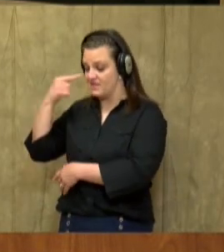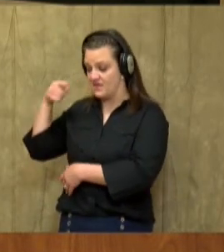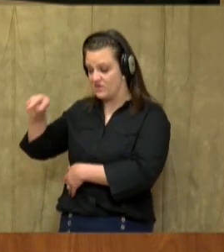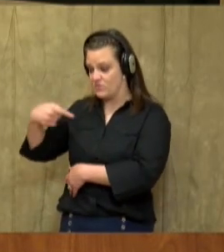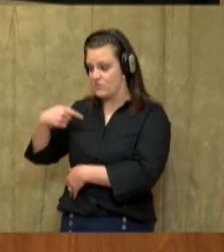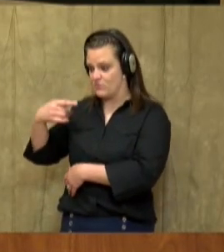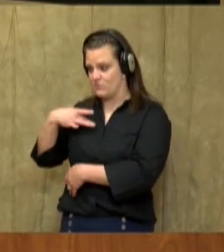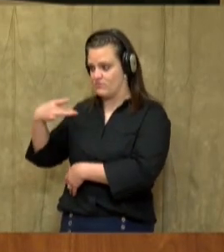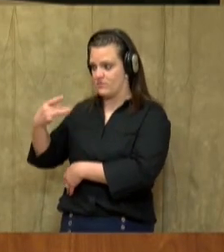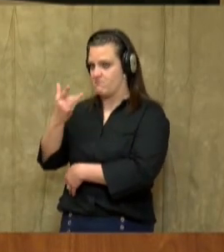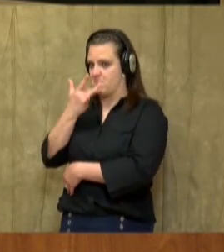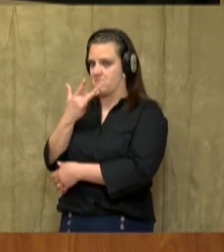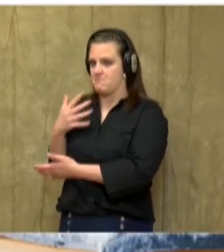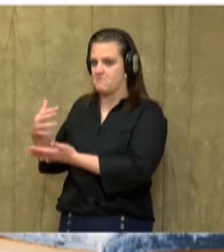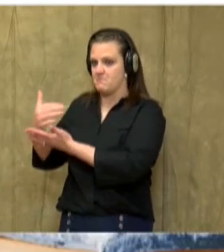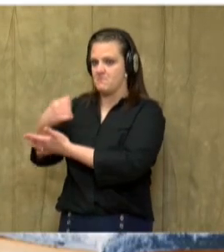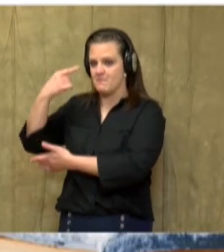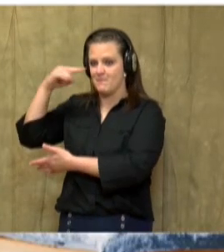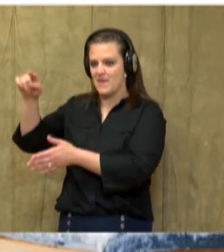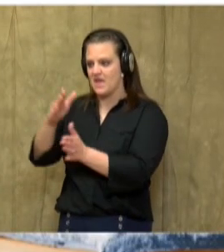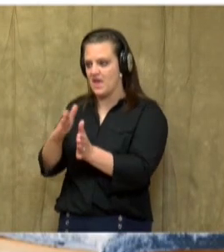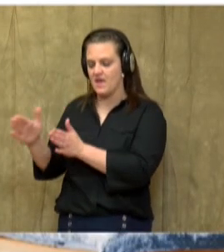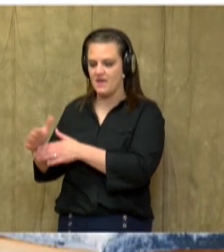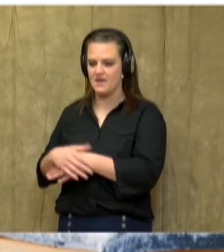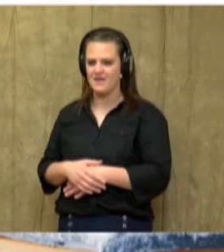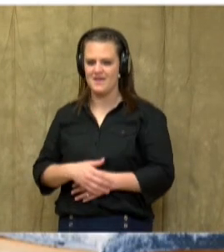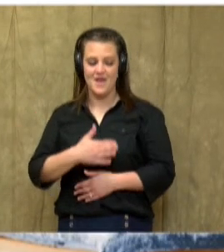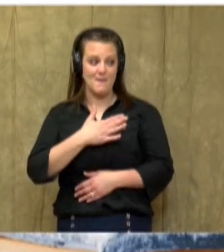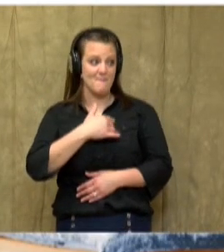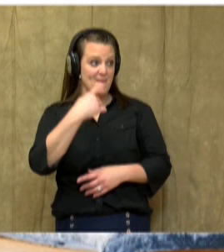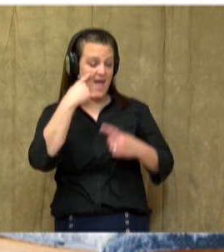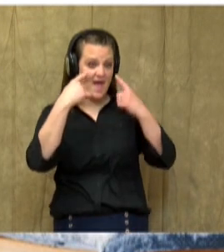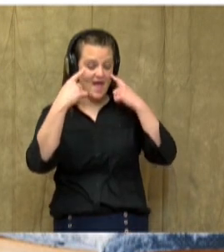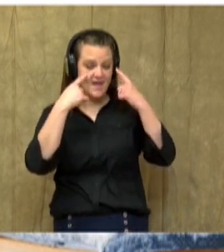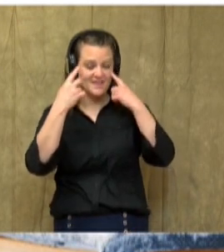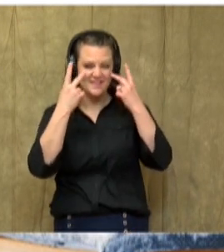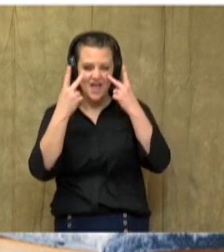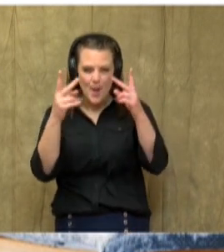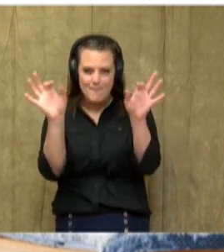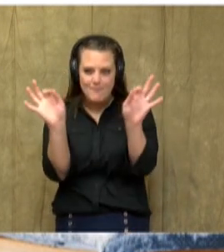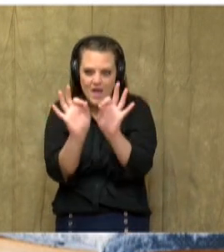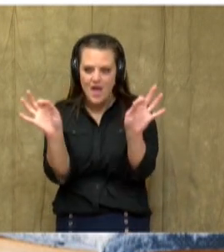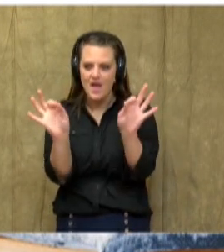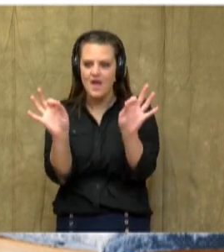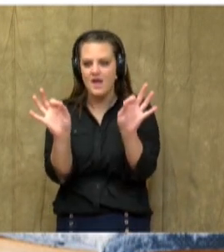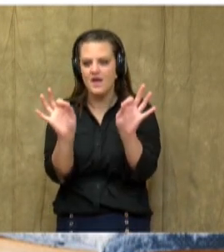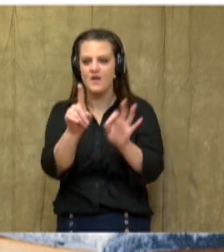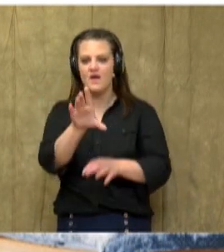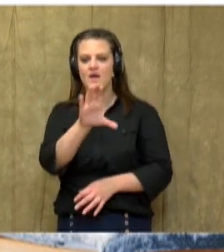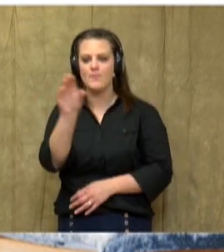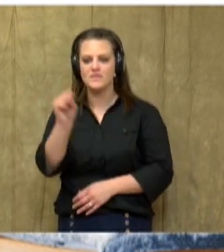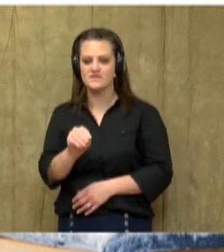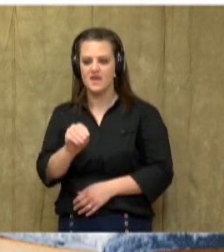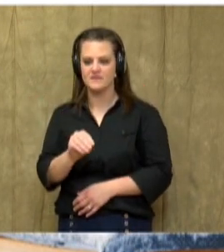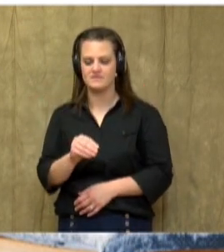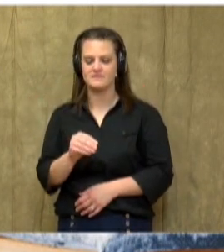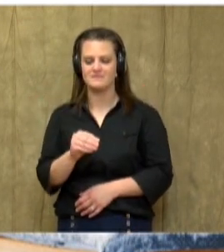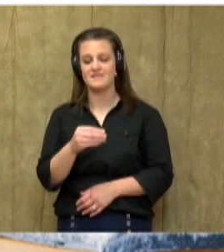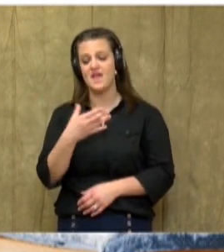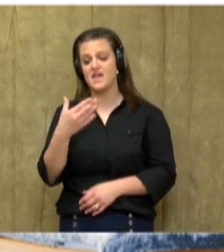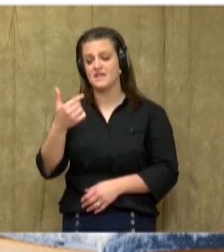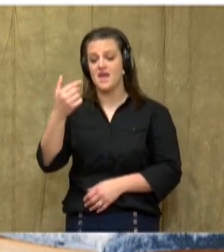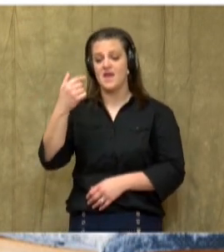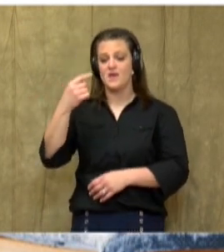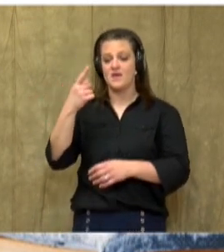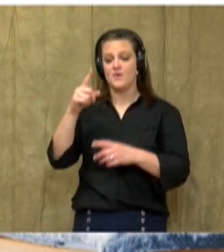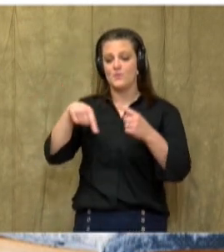for sorting pennies? My eyesight's 20/20, bragged Caitlin, and I usually win when I play I